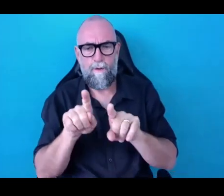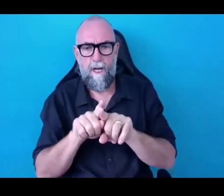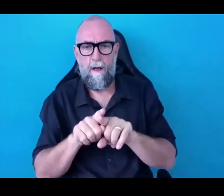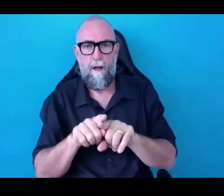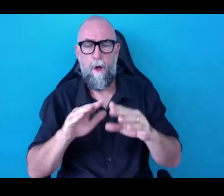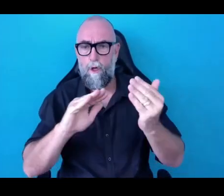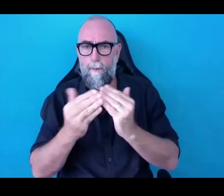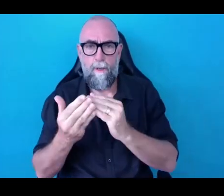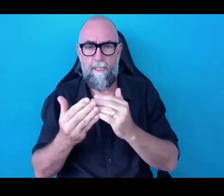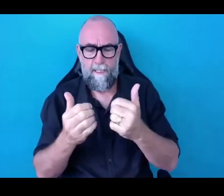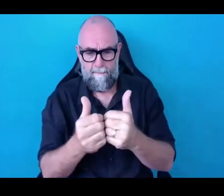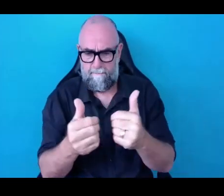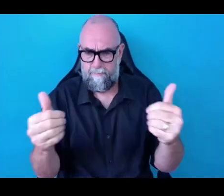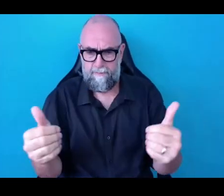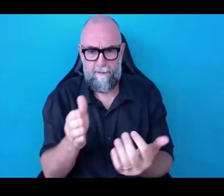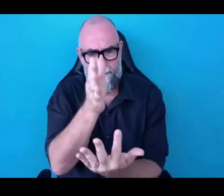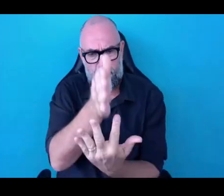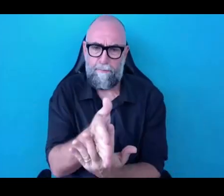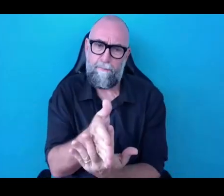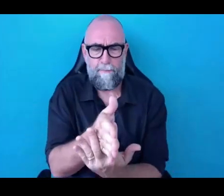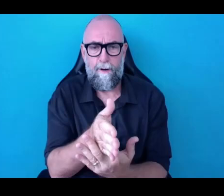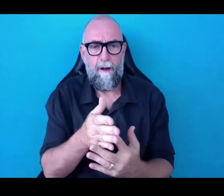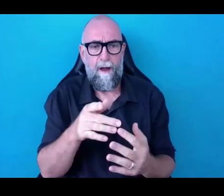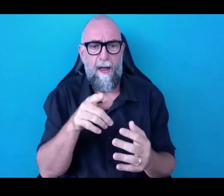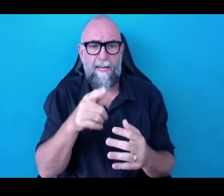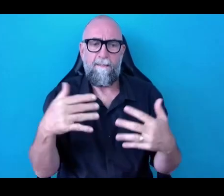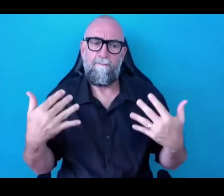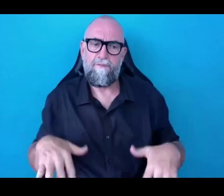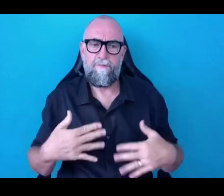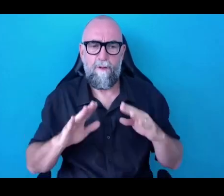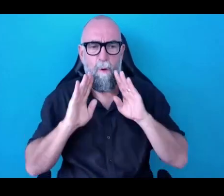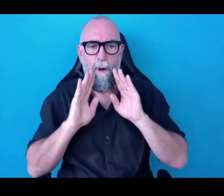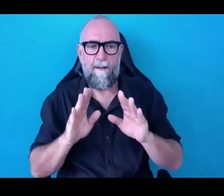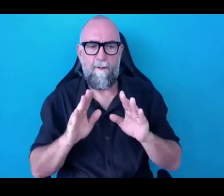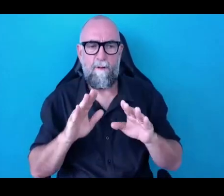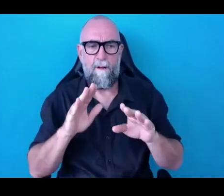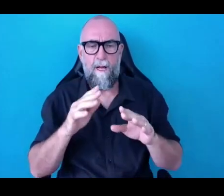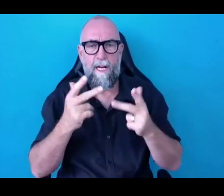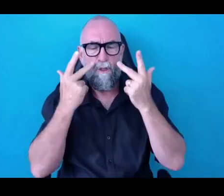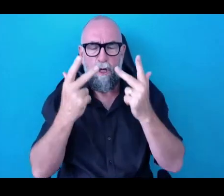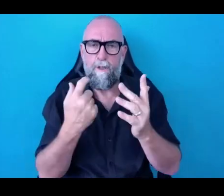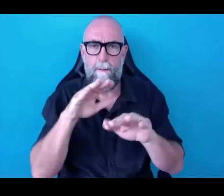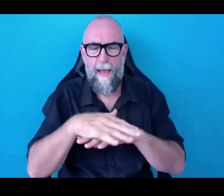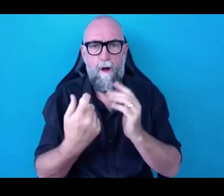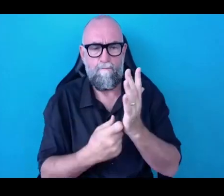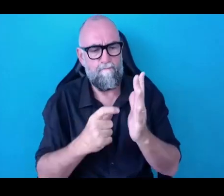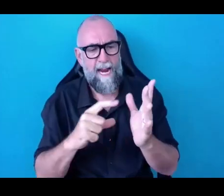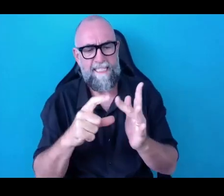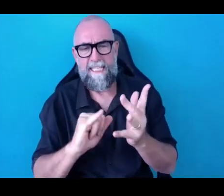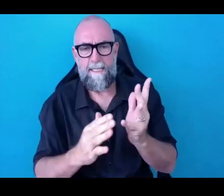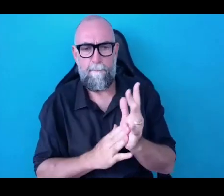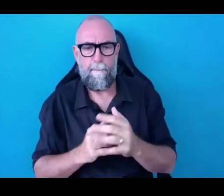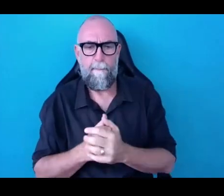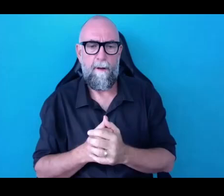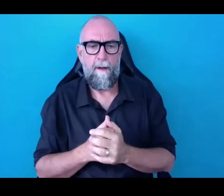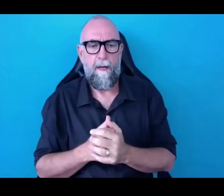And like Nick said in the introduction, just about trying to engage with language, knowing that you're not going to say it